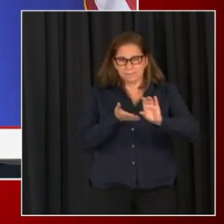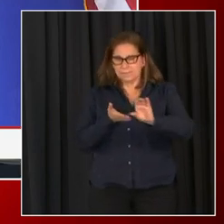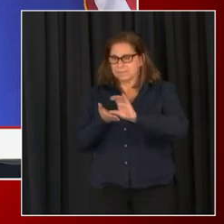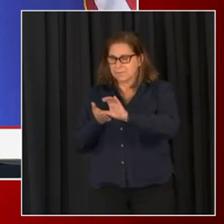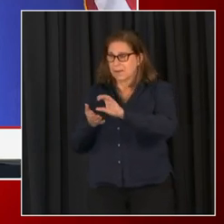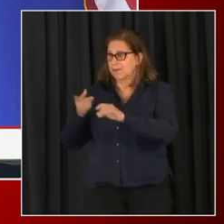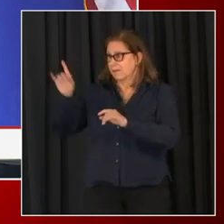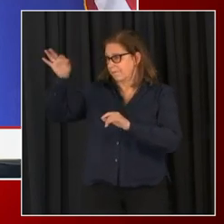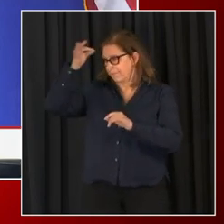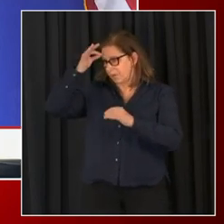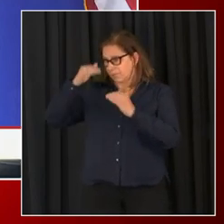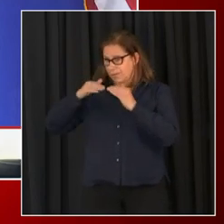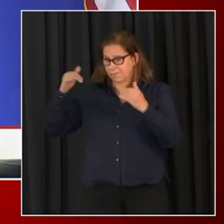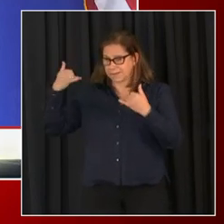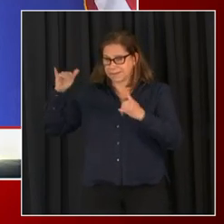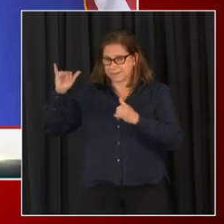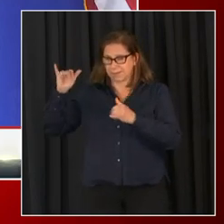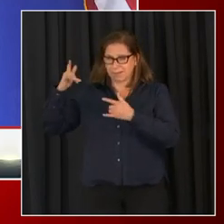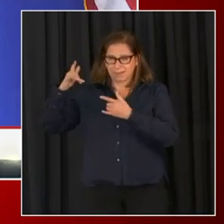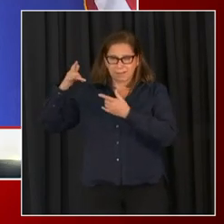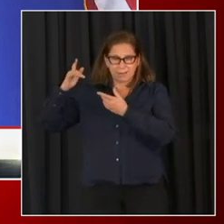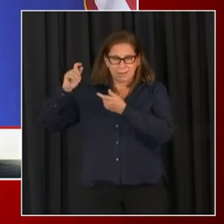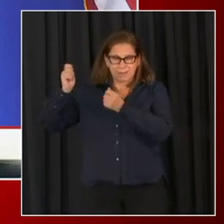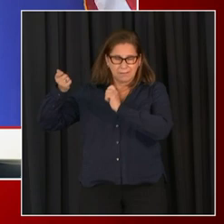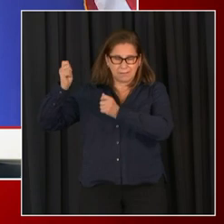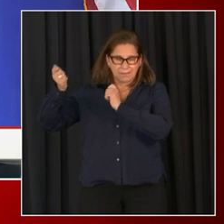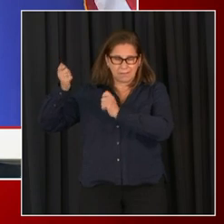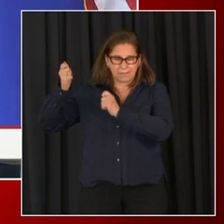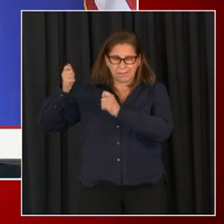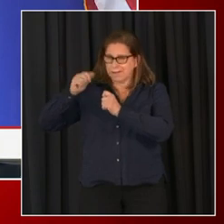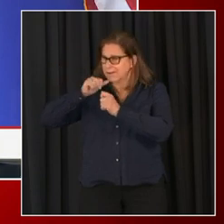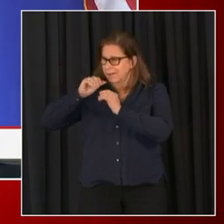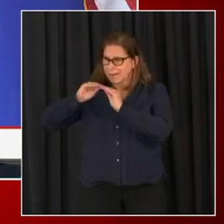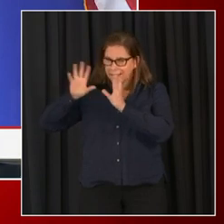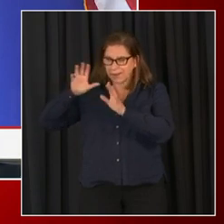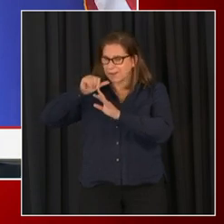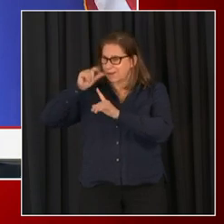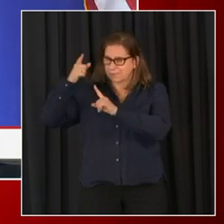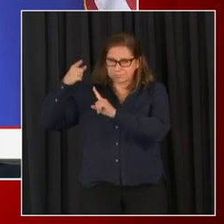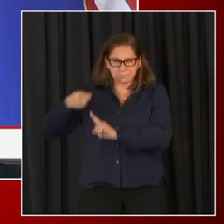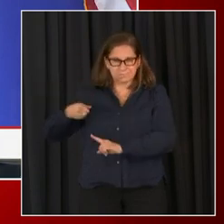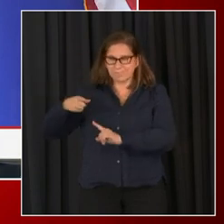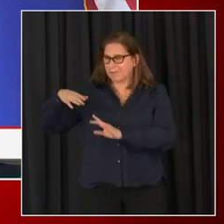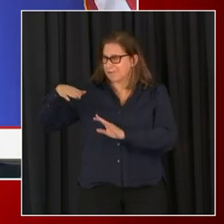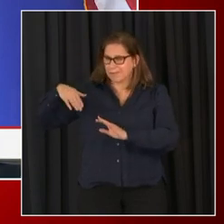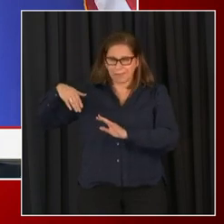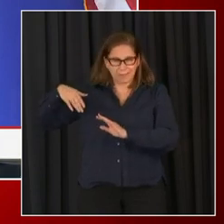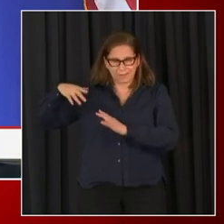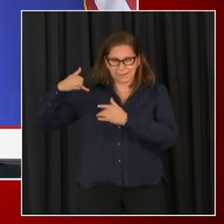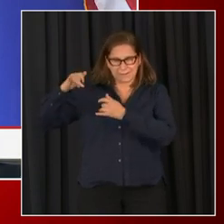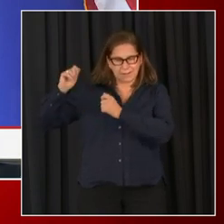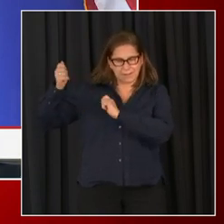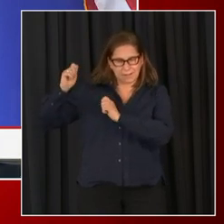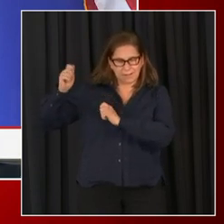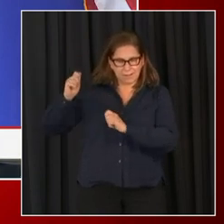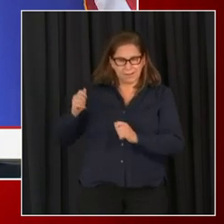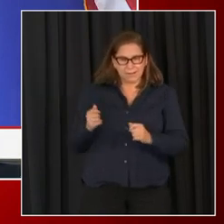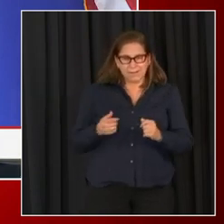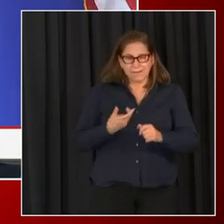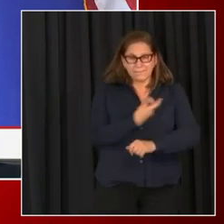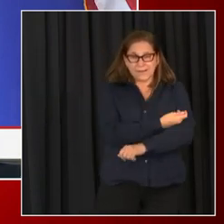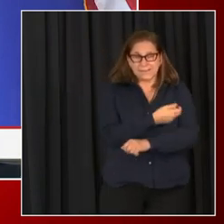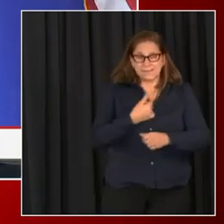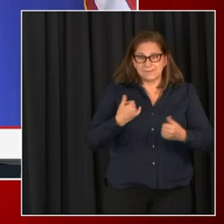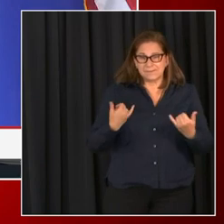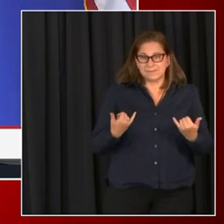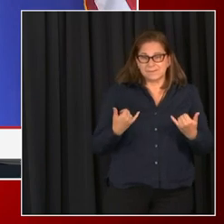to be operationalized because the vaccines themselves have not been approved, right? So depending on which vaccines are